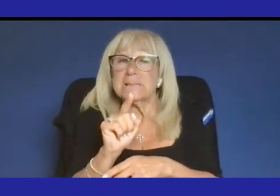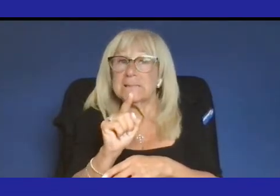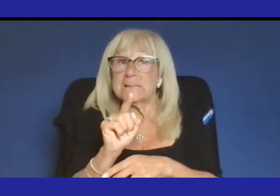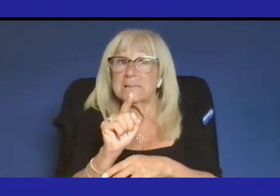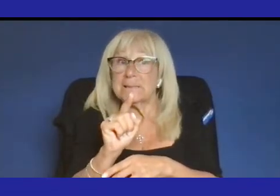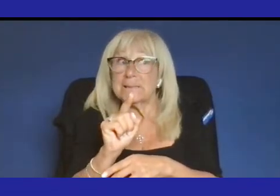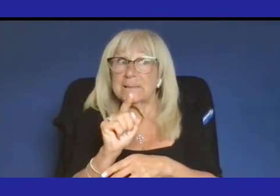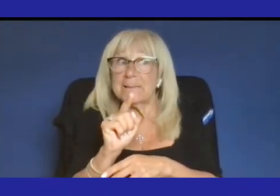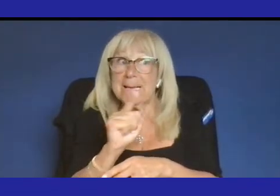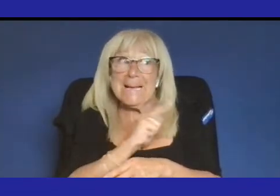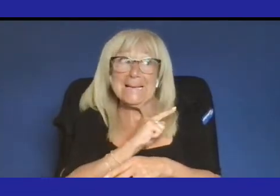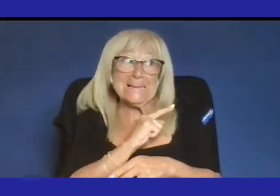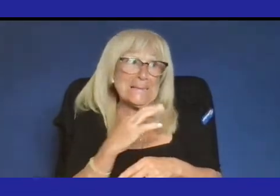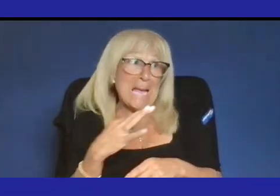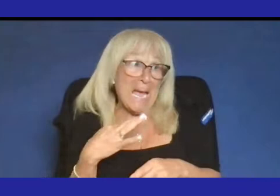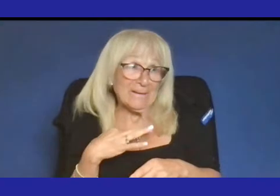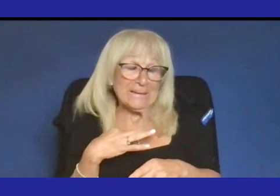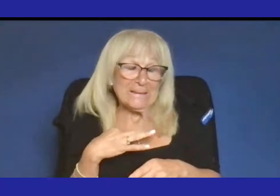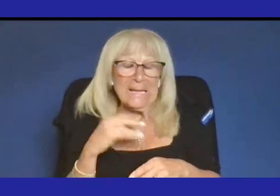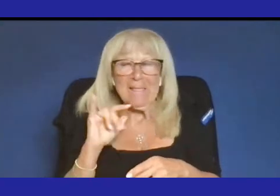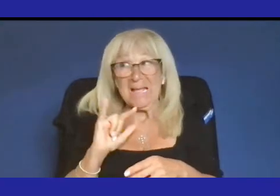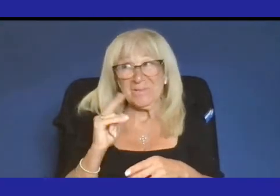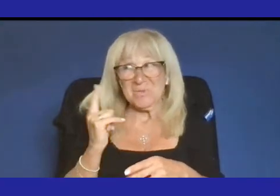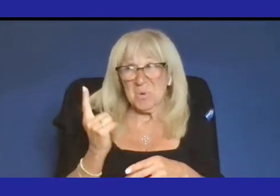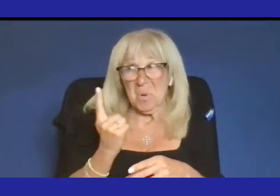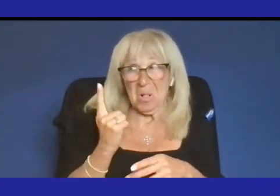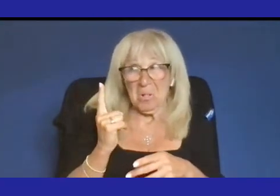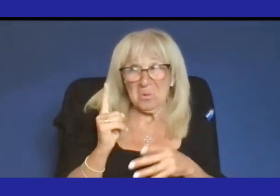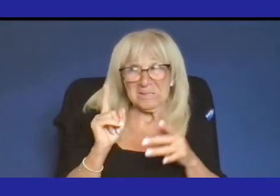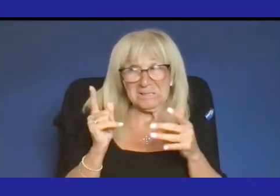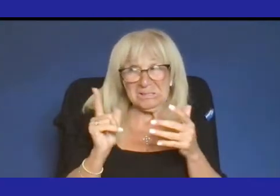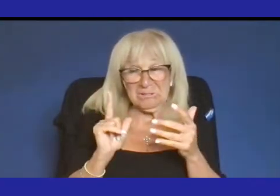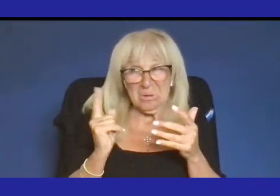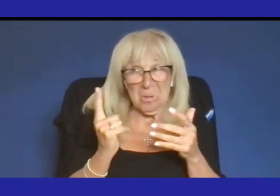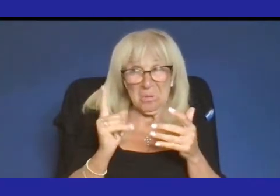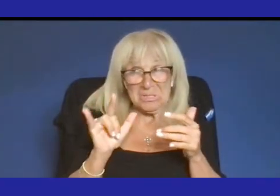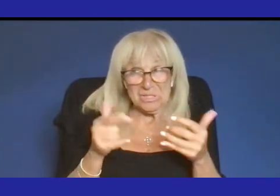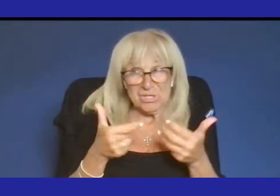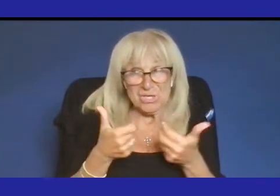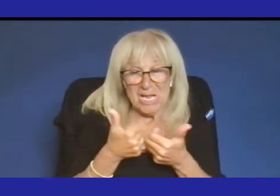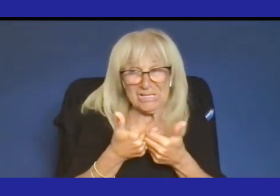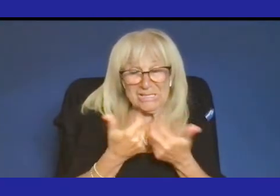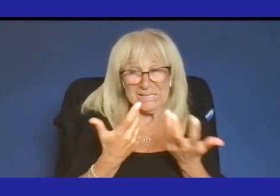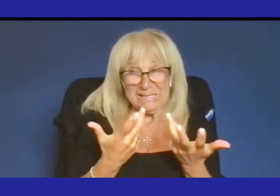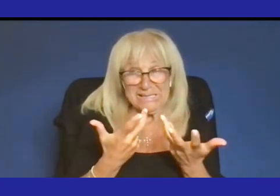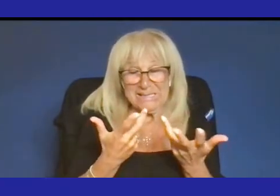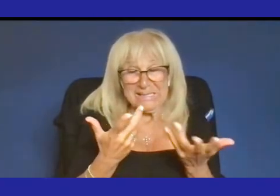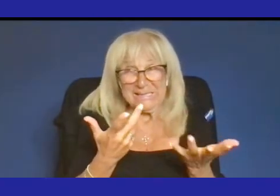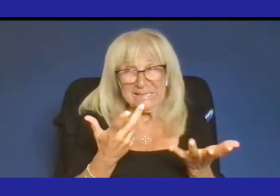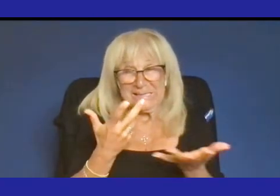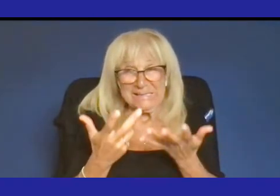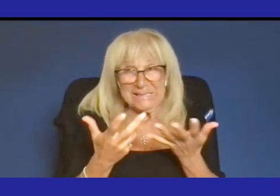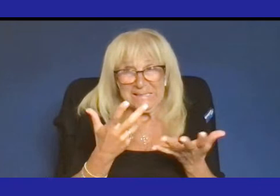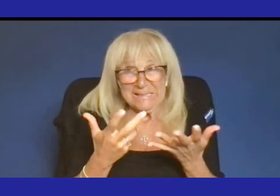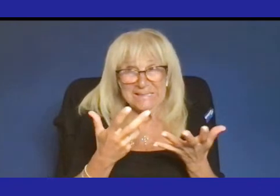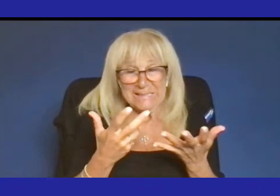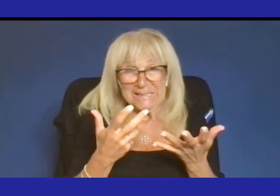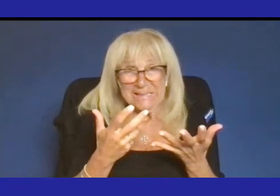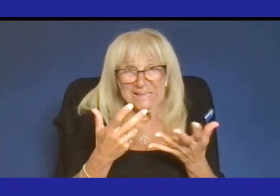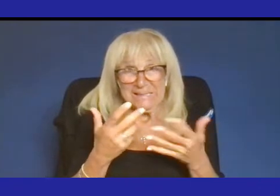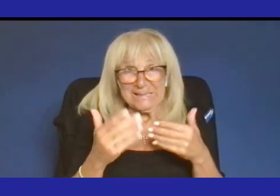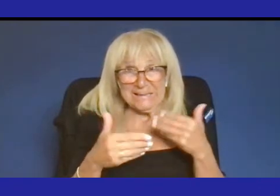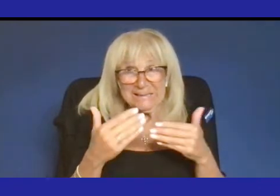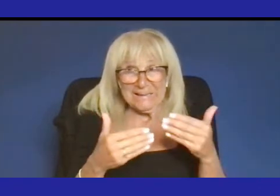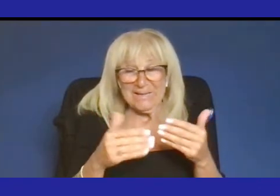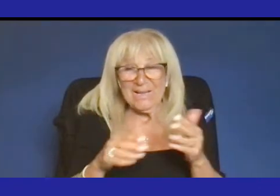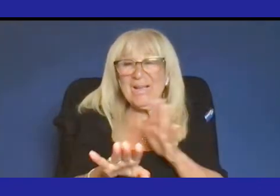Staffing is always a challenge, not only in terms of being able to kind of move things through, but really finding the right talent and